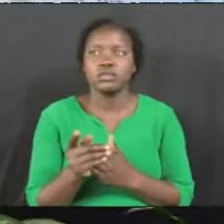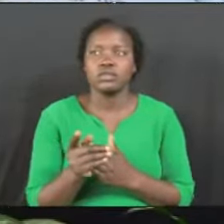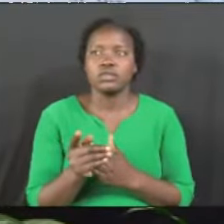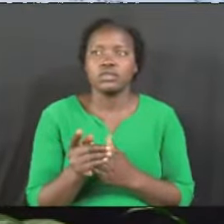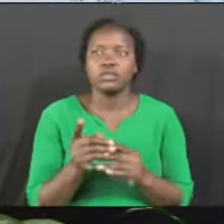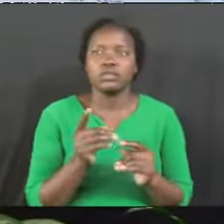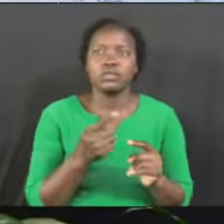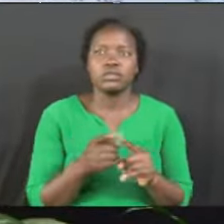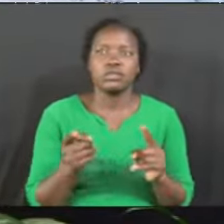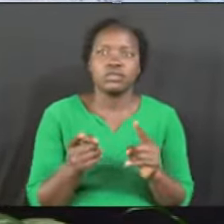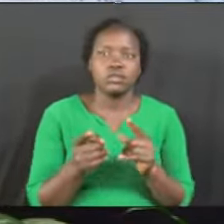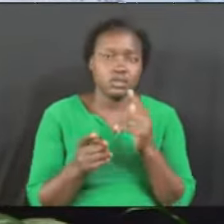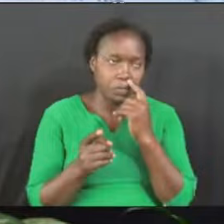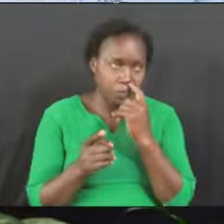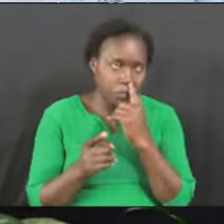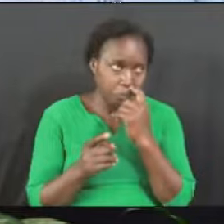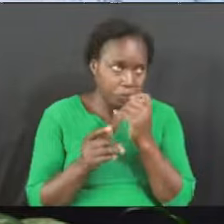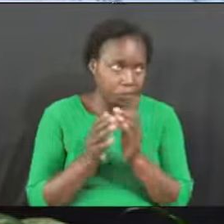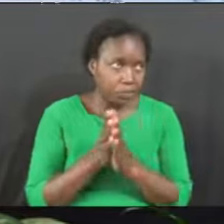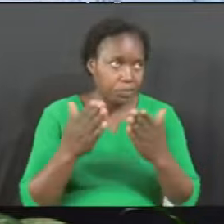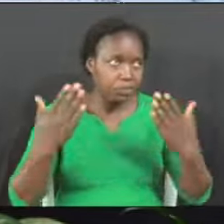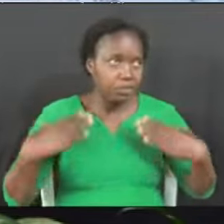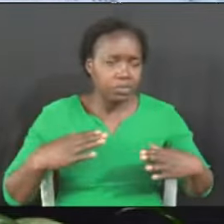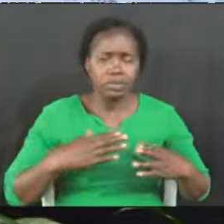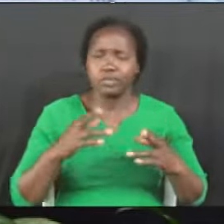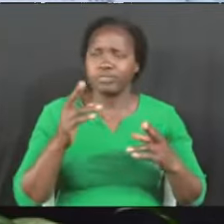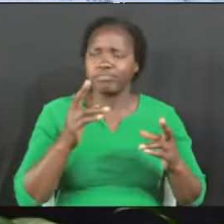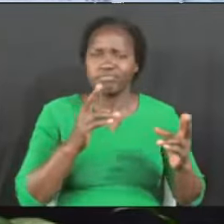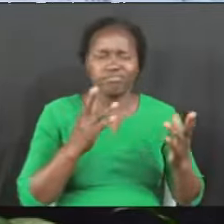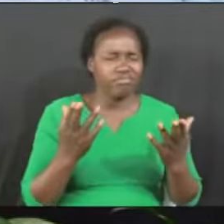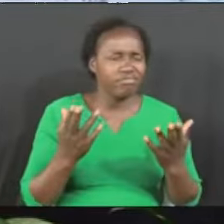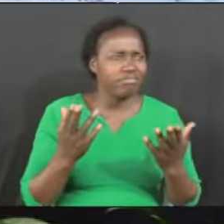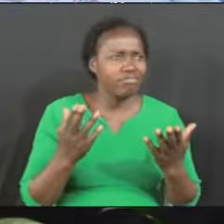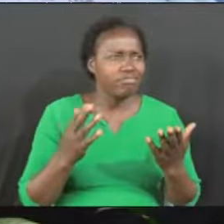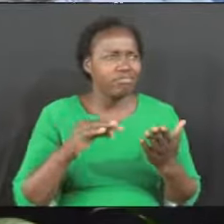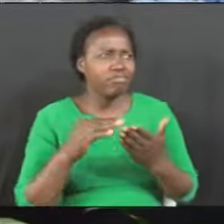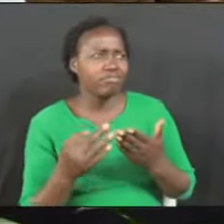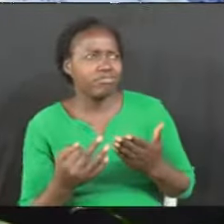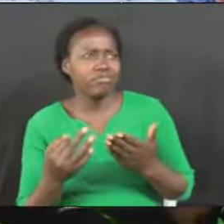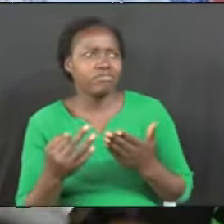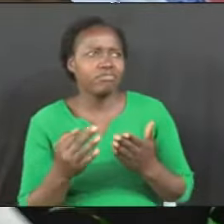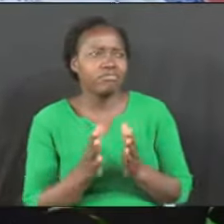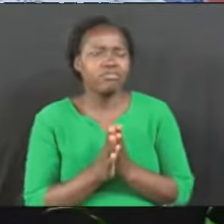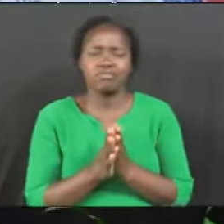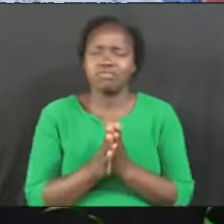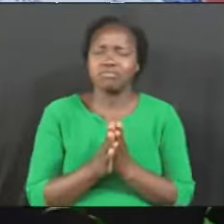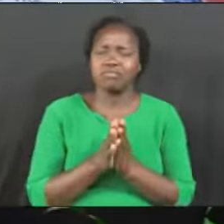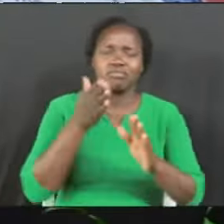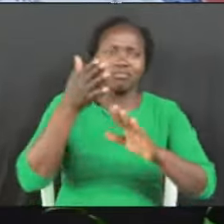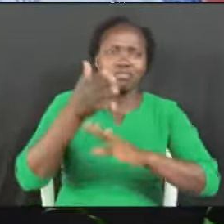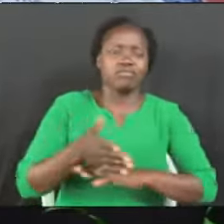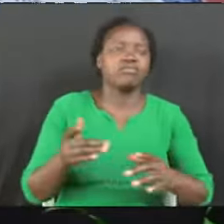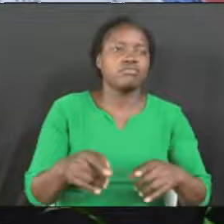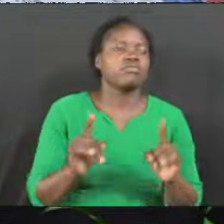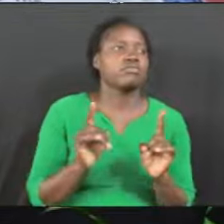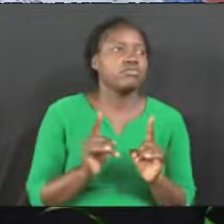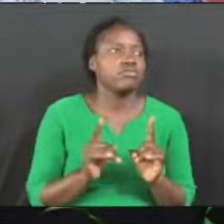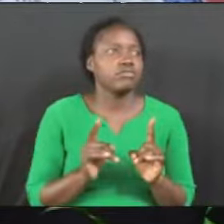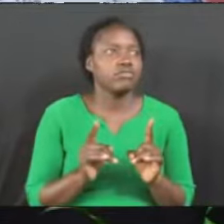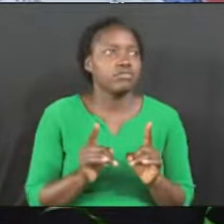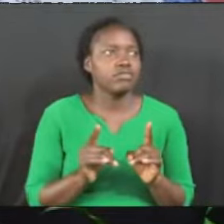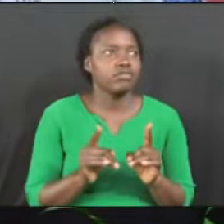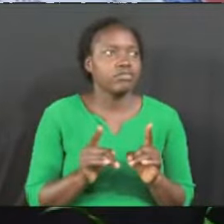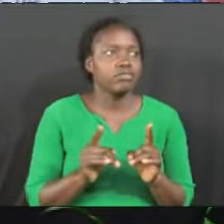But there is this human tendency to get beyond ourselves. And I